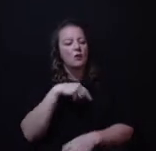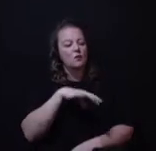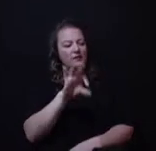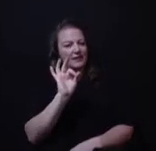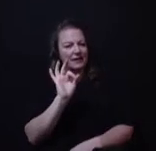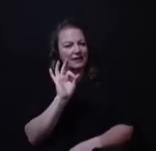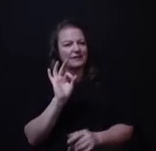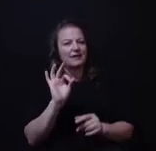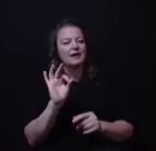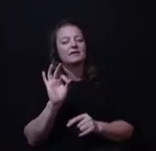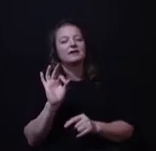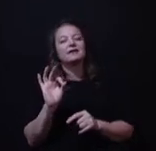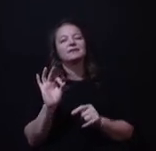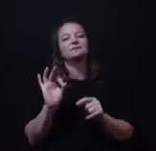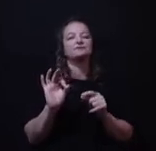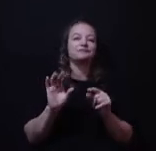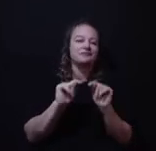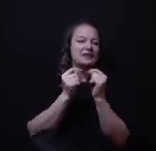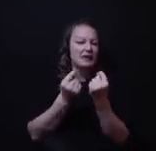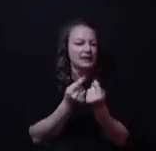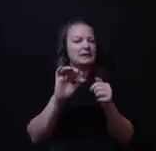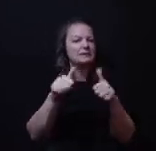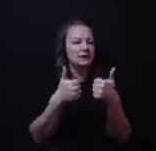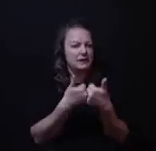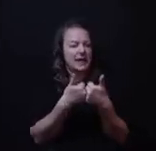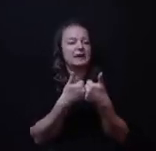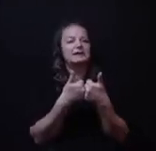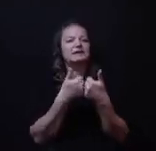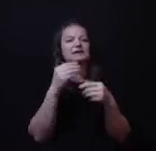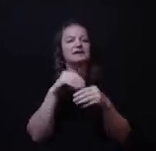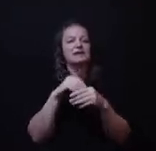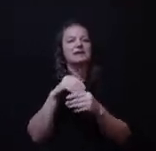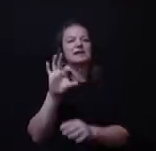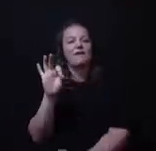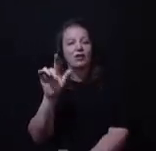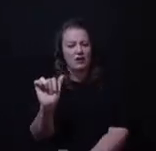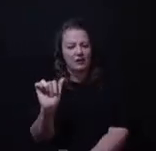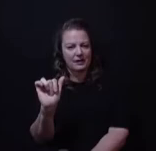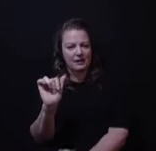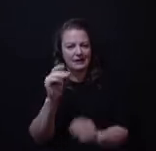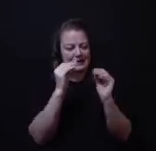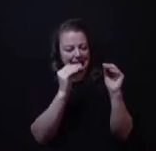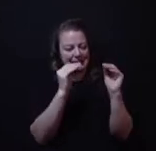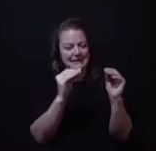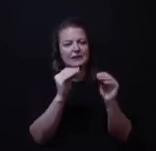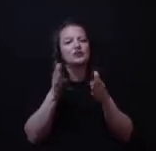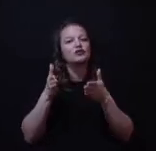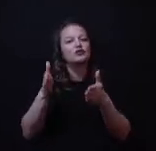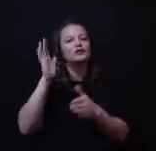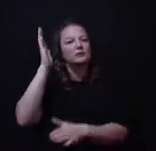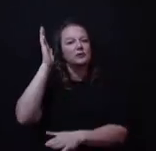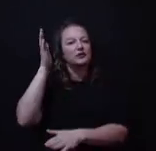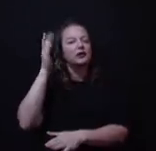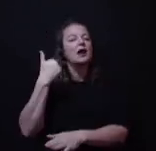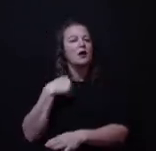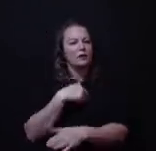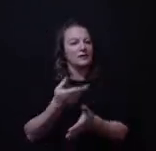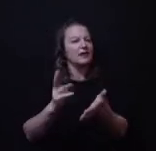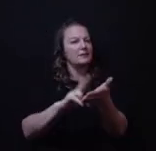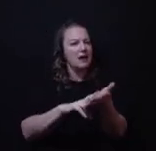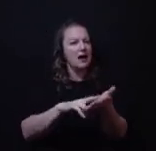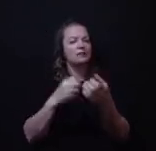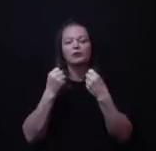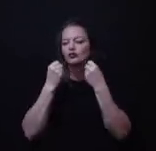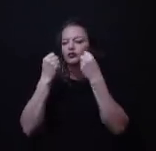the Teen Challenge Ministry Institute in Jacksonville, Florida, that trained street preachers. We got him enrolled. We put him in our car, and